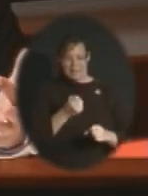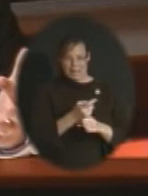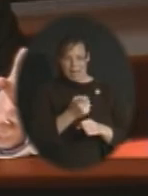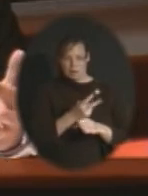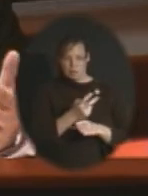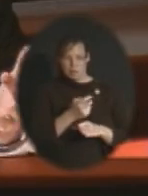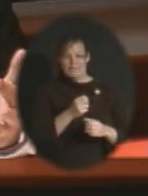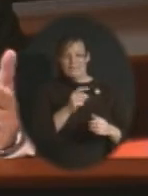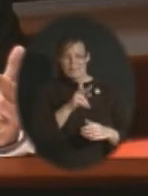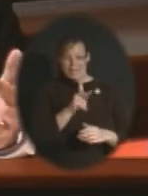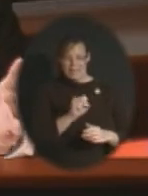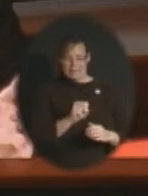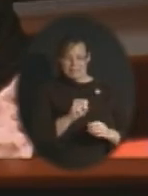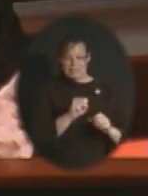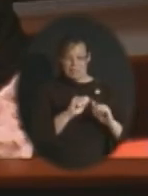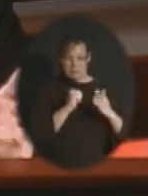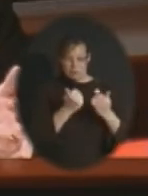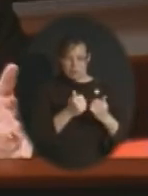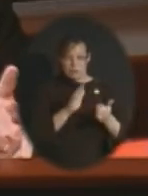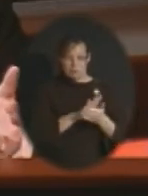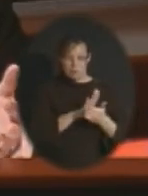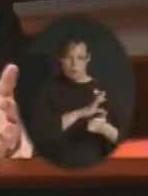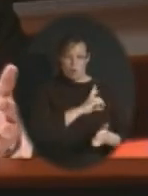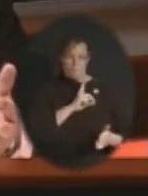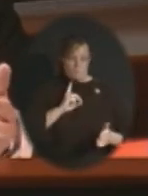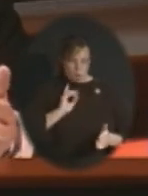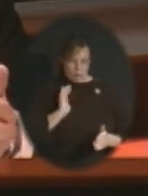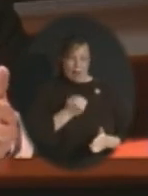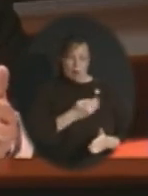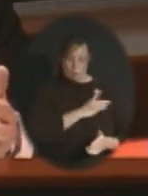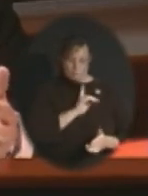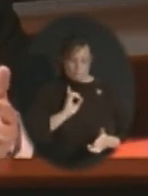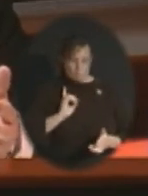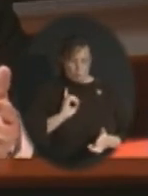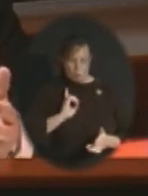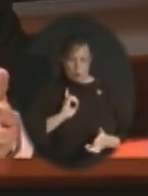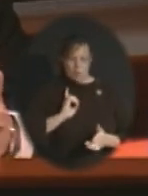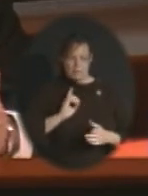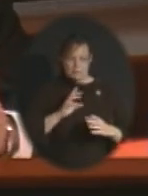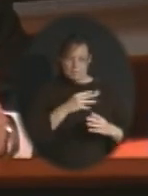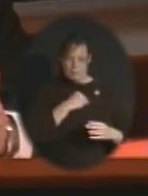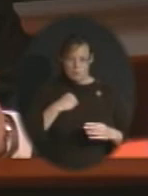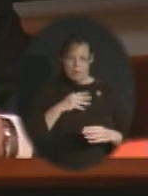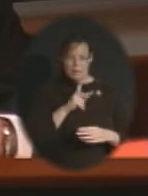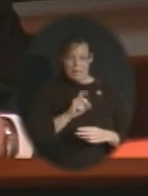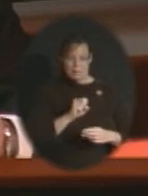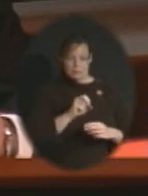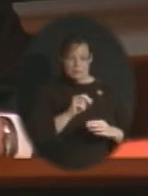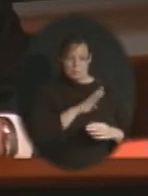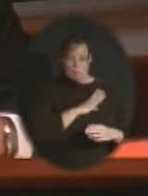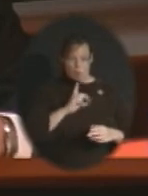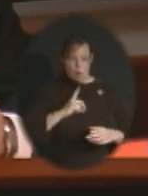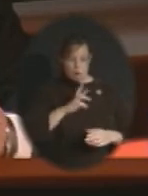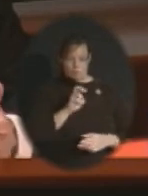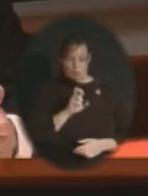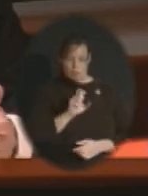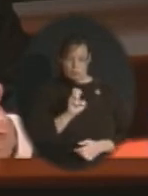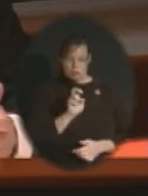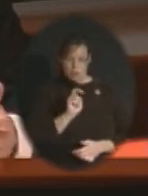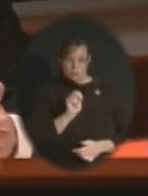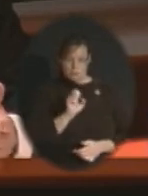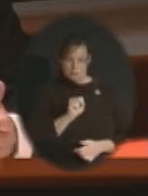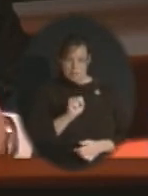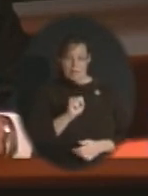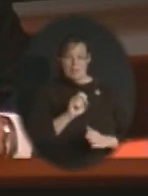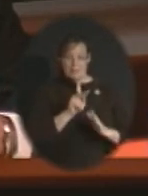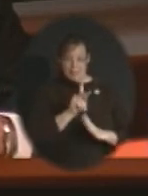Association of School Boards, which our board is a member of, the Kansas Board of Regents, the Kansas State Department of Education, the commissioner was there